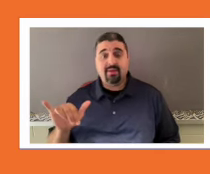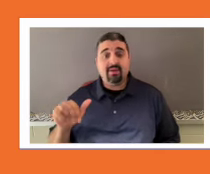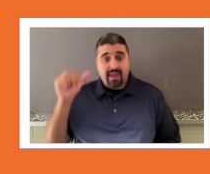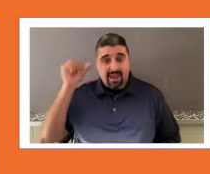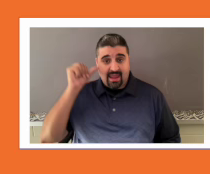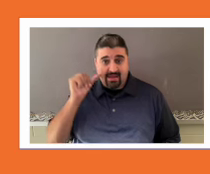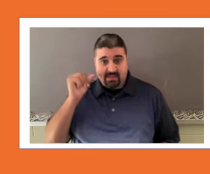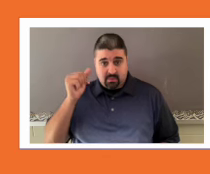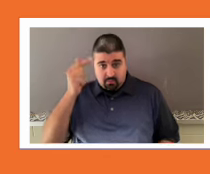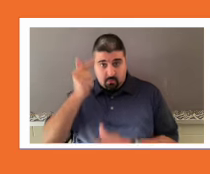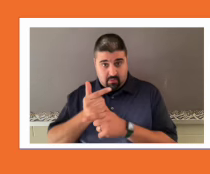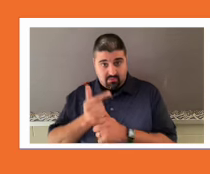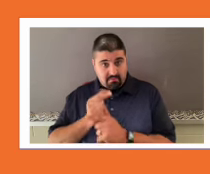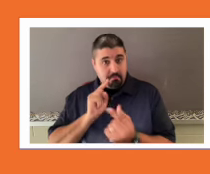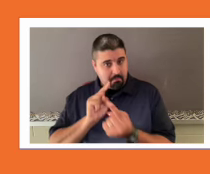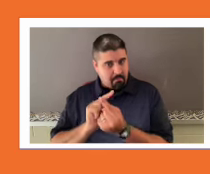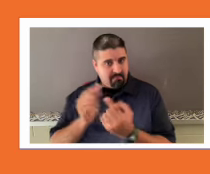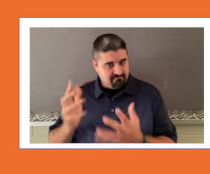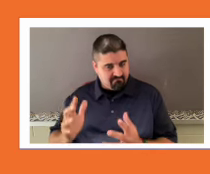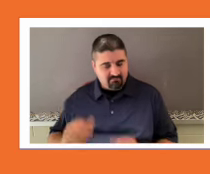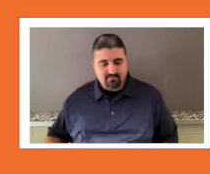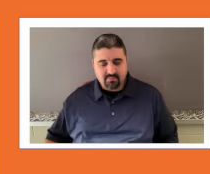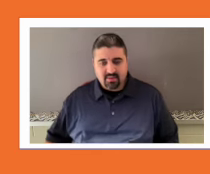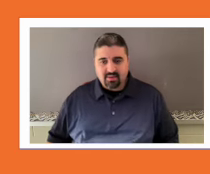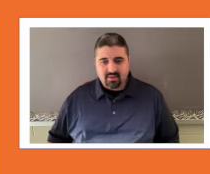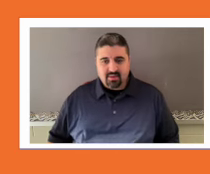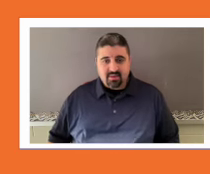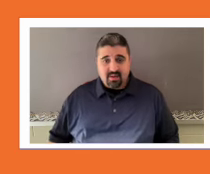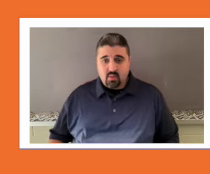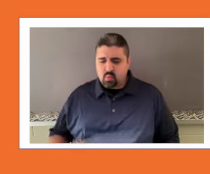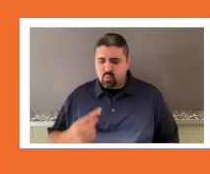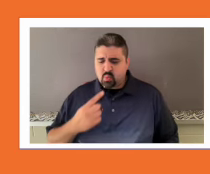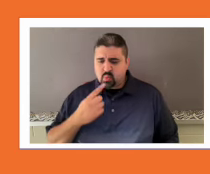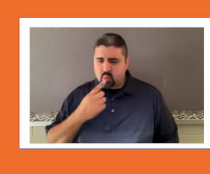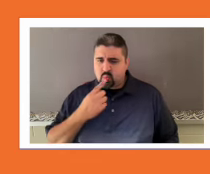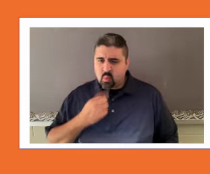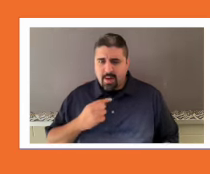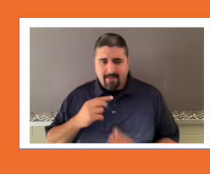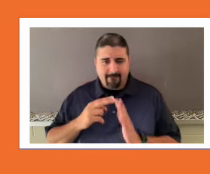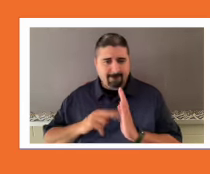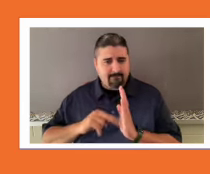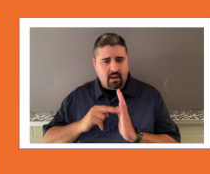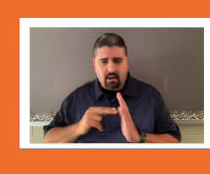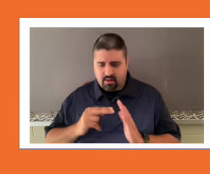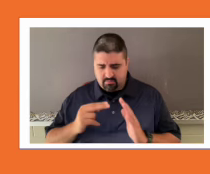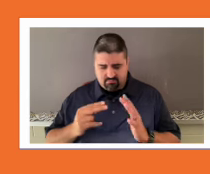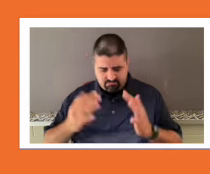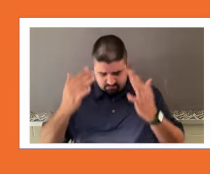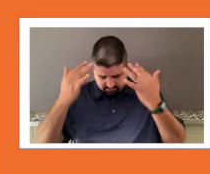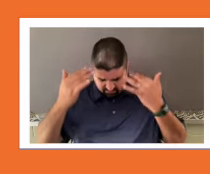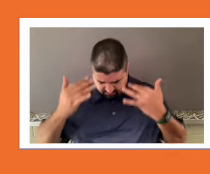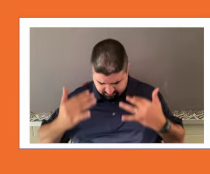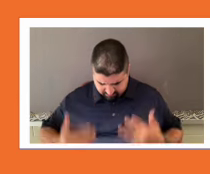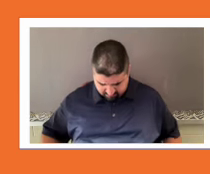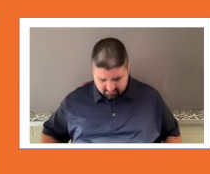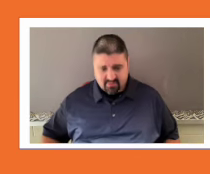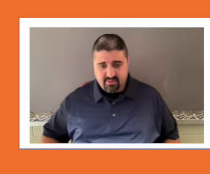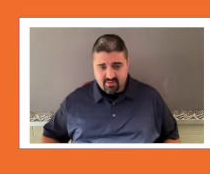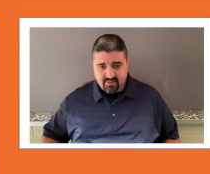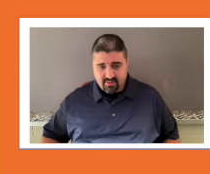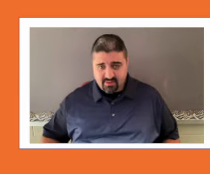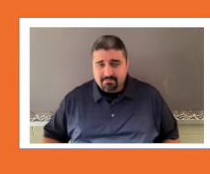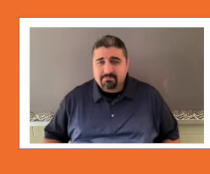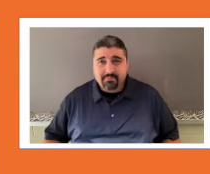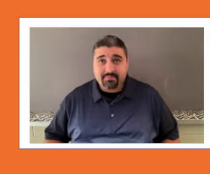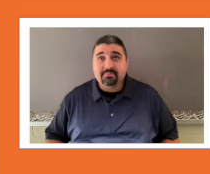I met Annie's brother. He was small. He was covered with red paint.